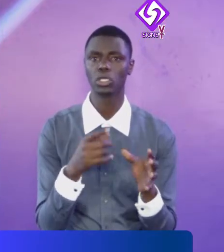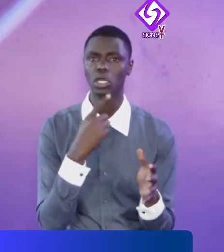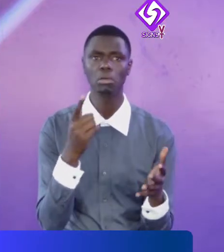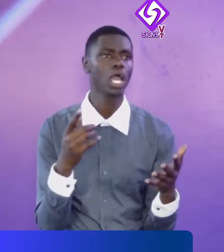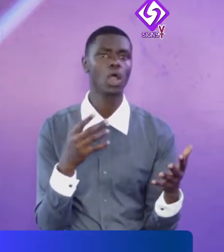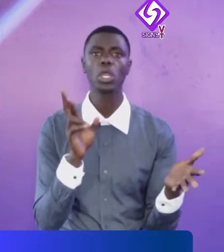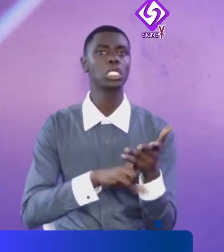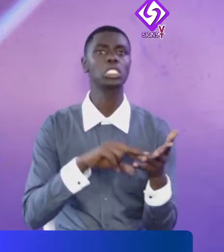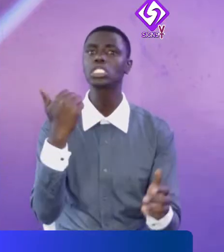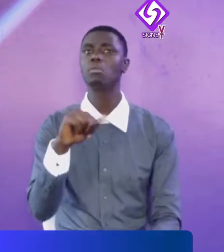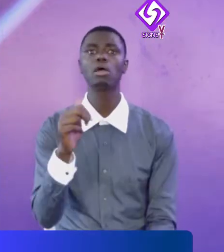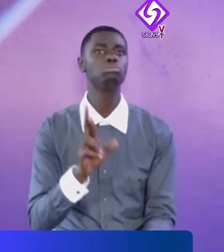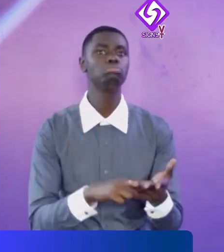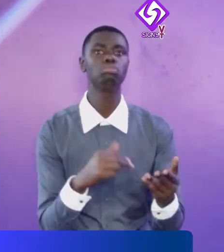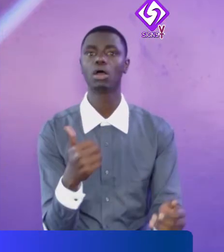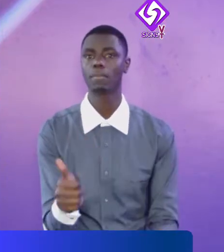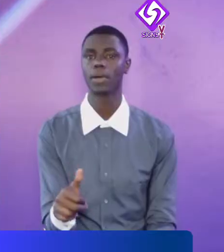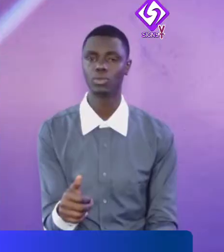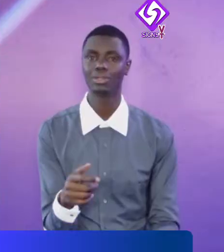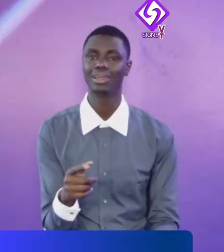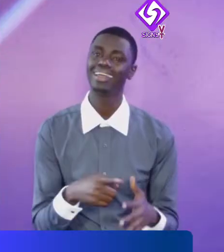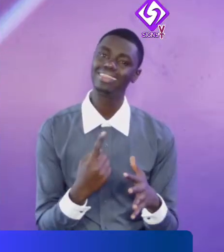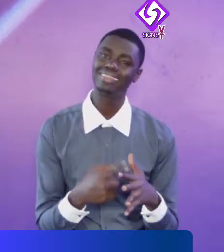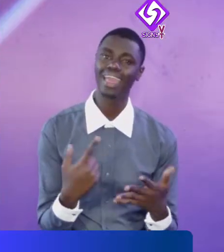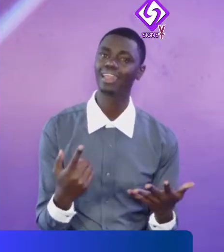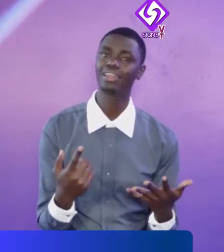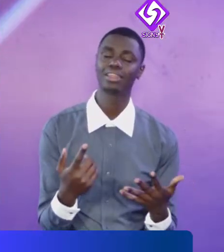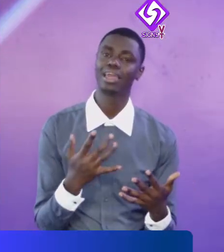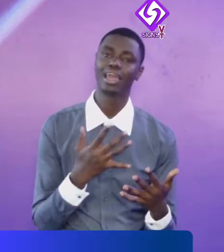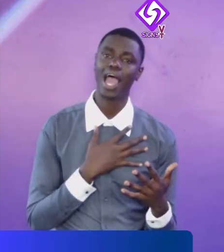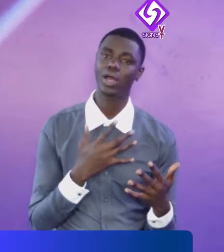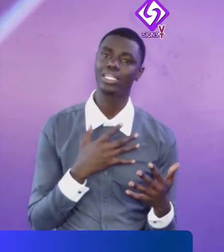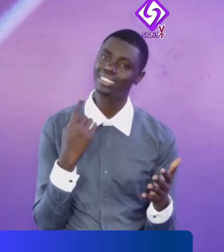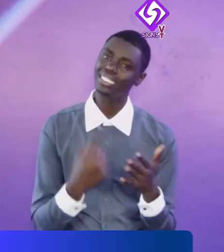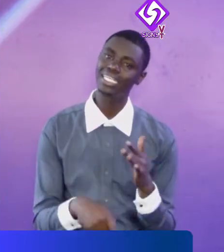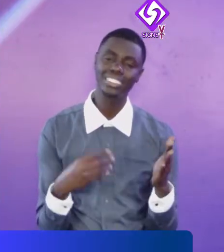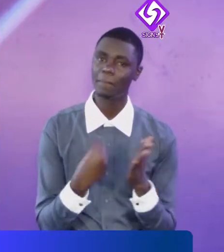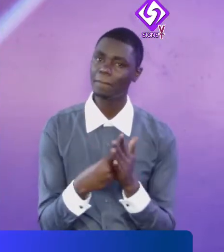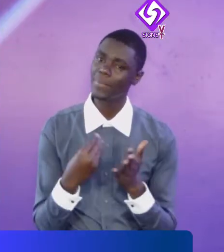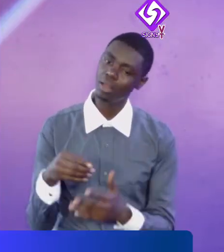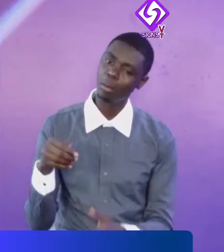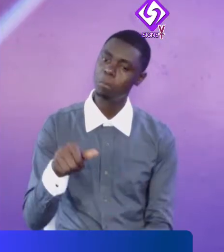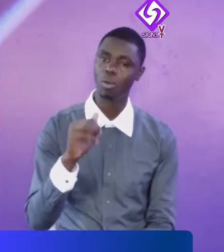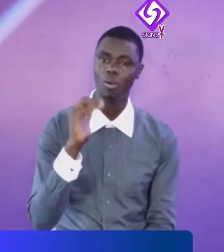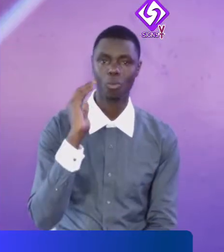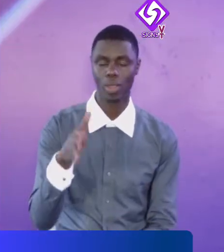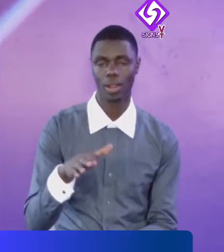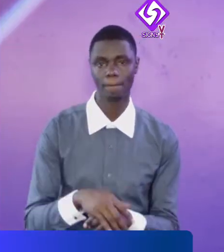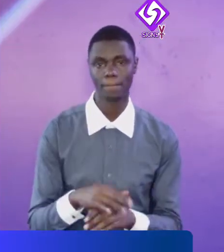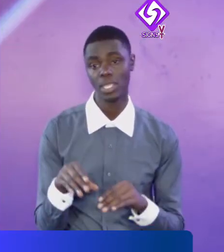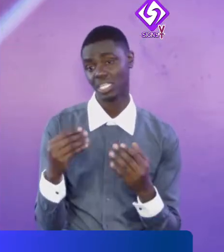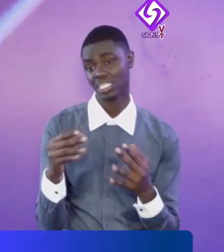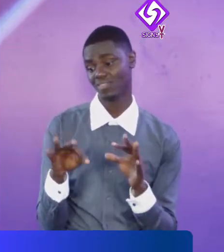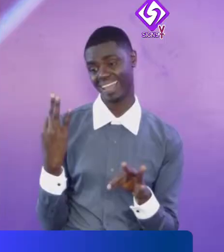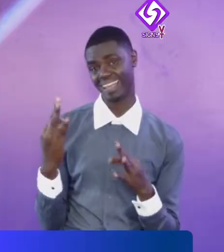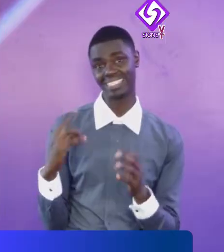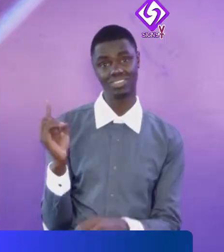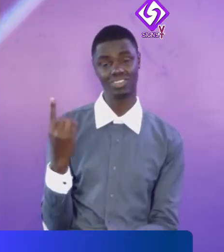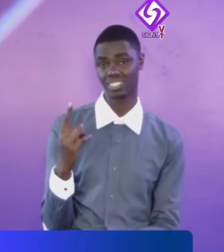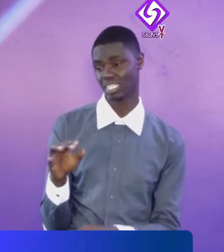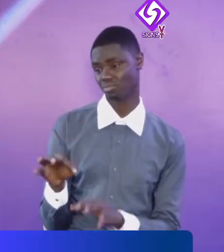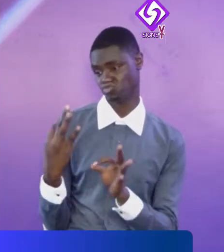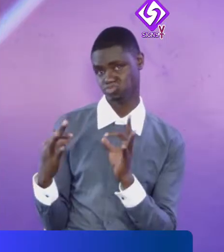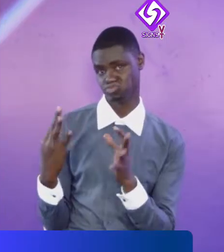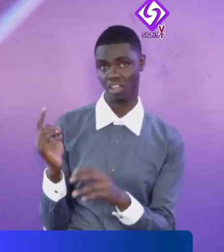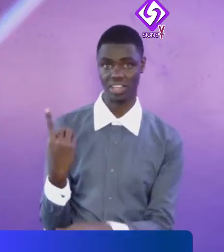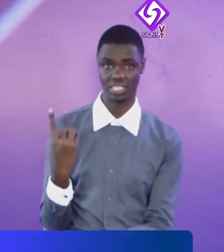kupiga kura. Yeah. But then at whose expense is it? It is also So- at the expense of the taxpayers' Yeah, so money. I'm just doing analysis first, Alan. Yes. I'm just doing analysis first. You